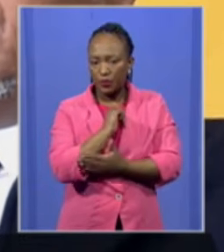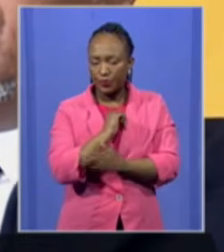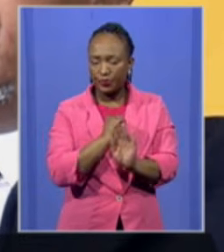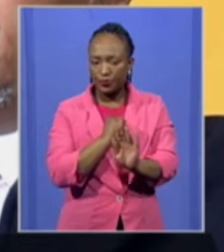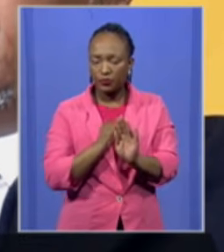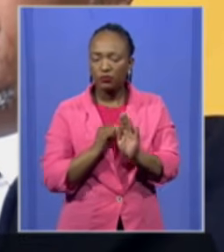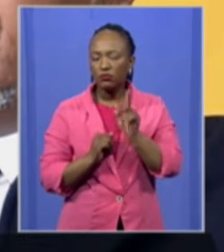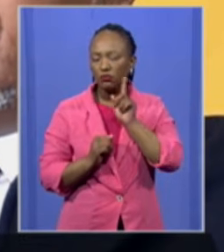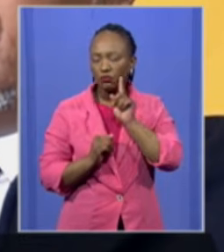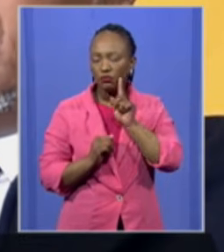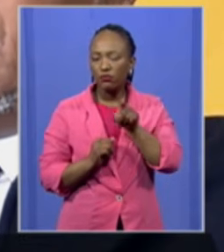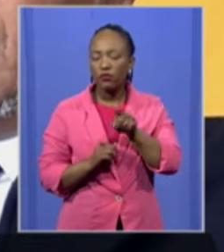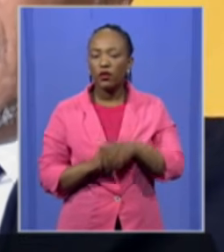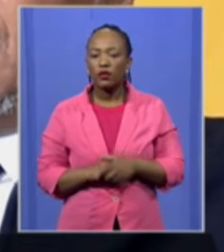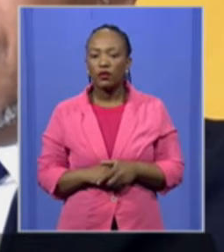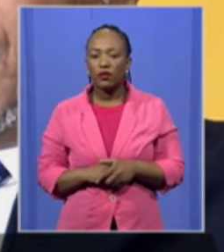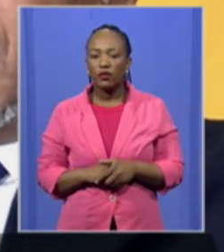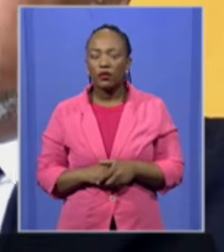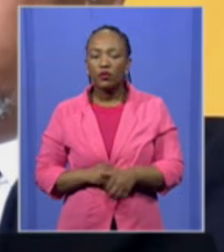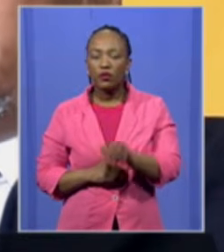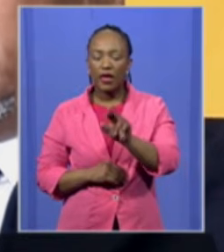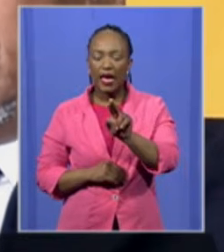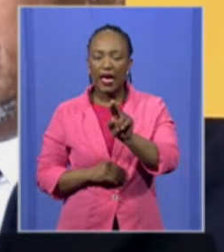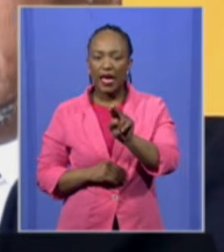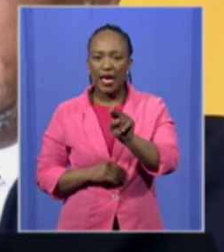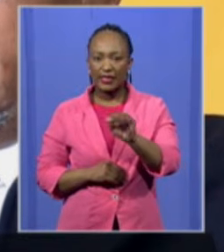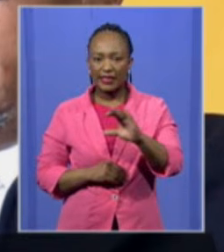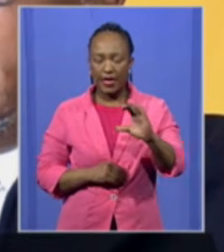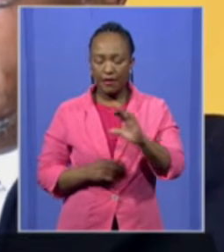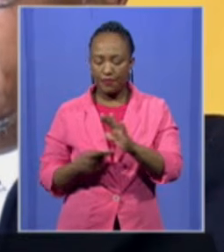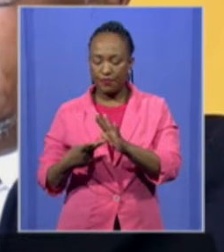ANC, the National Working Committee